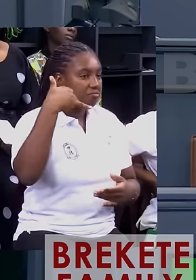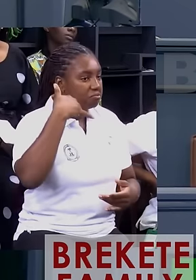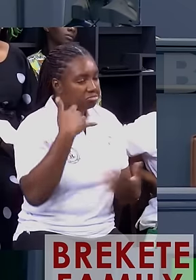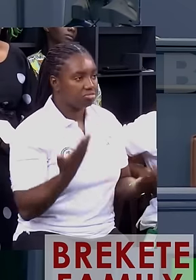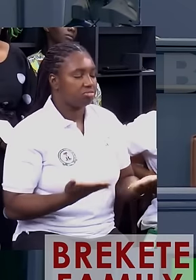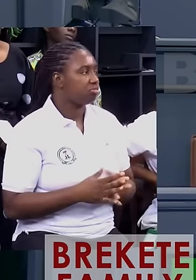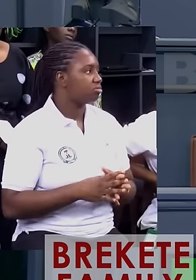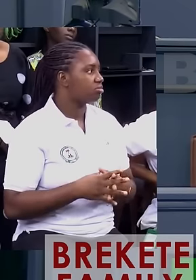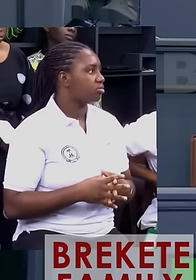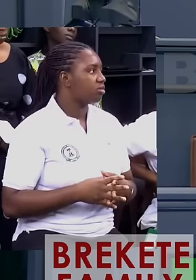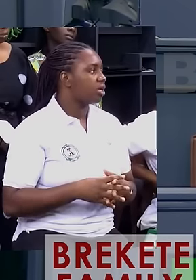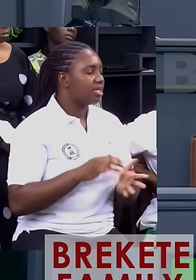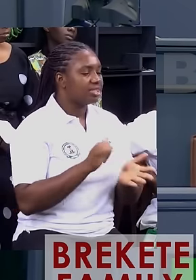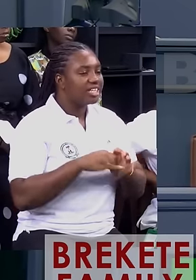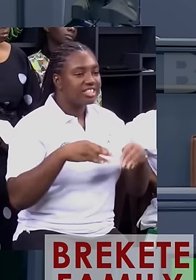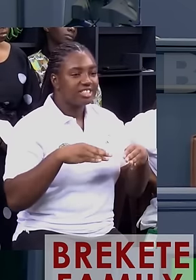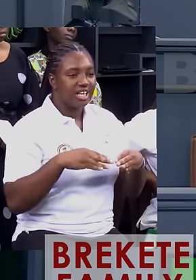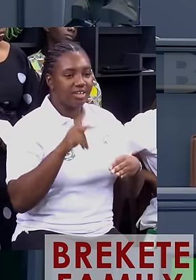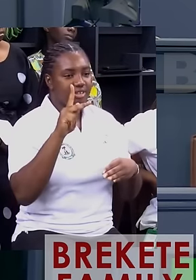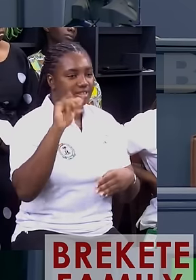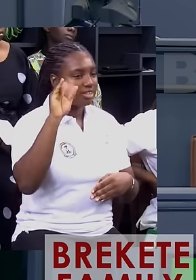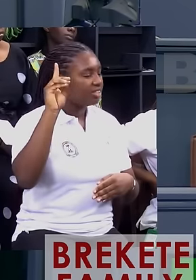sell the kidney. Now